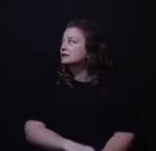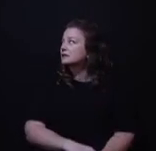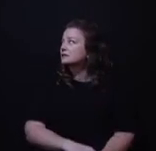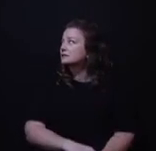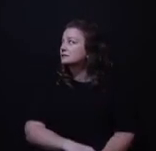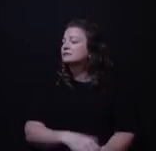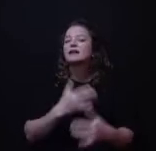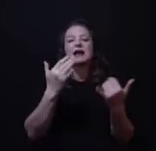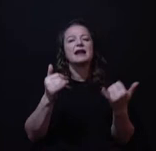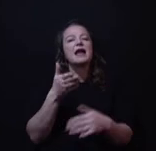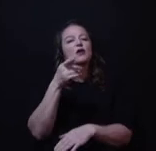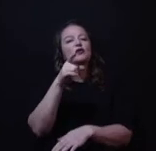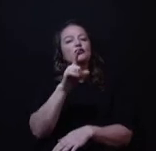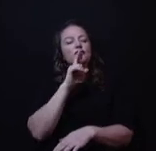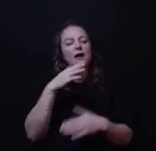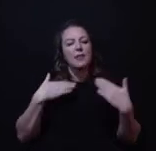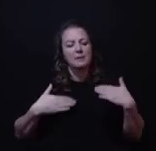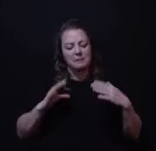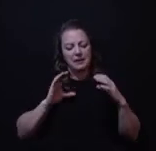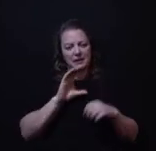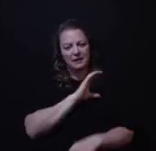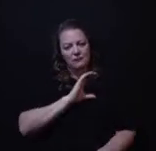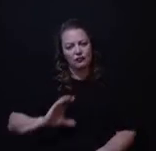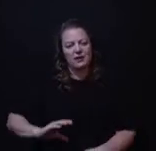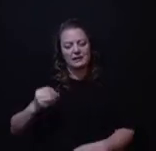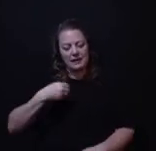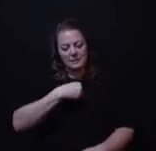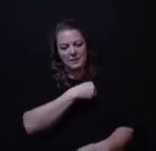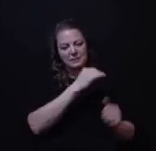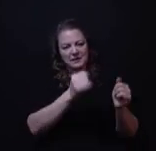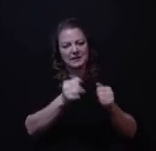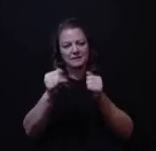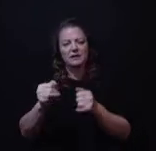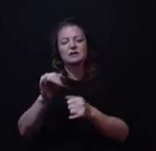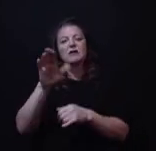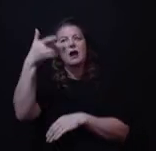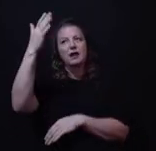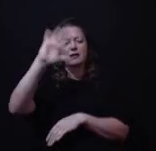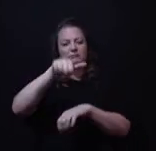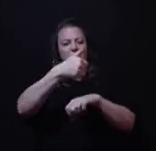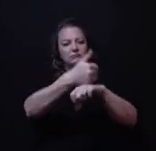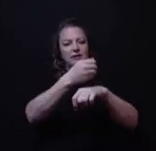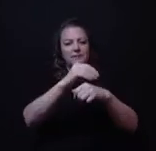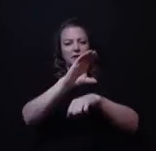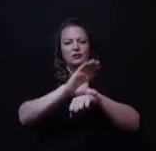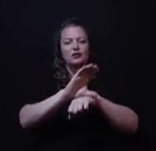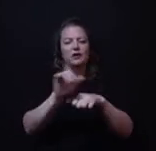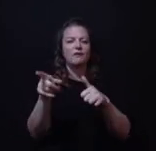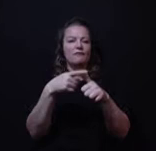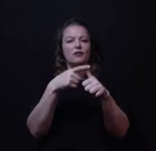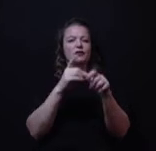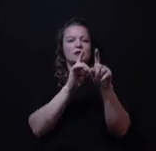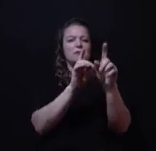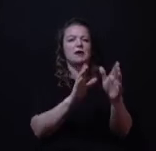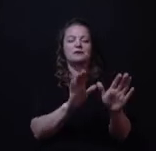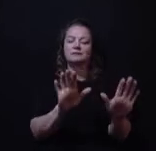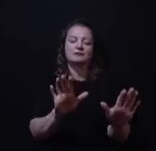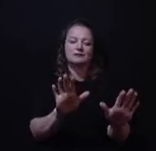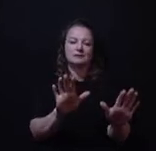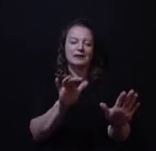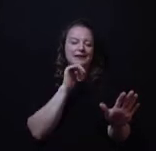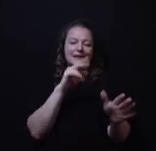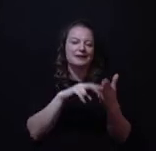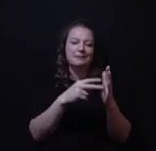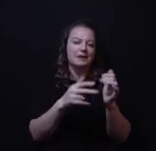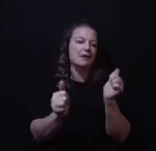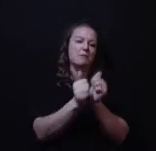Now you are the body of Christ and members individually, and God has appointed these in the church. First apostles, stop. That doesn't mean that they're the most important